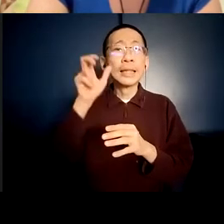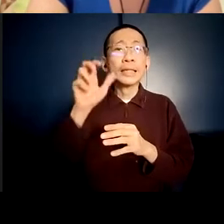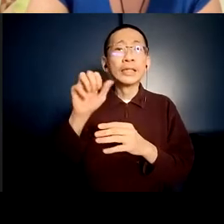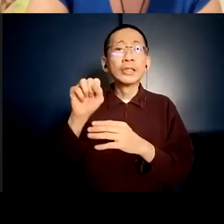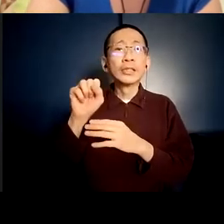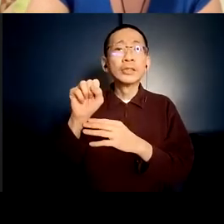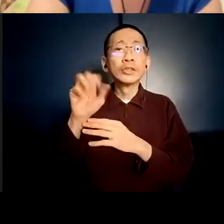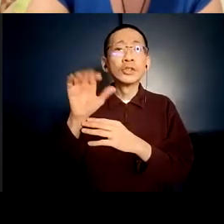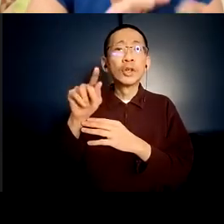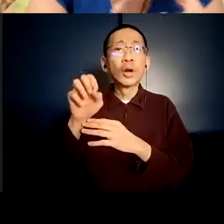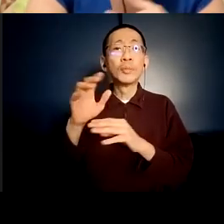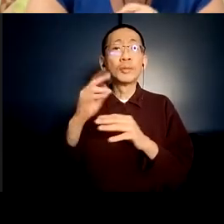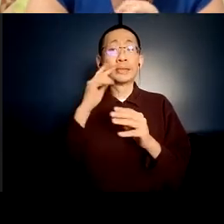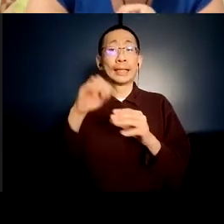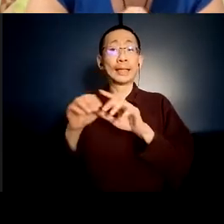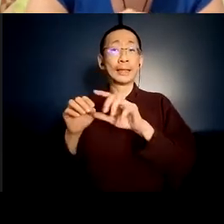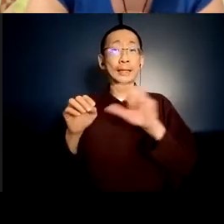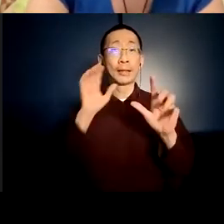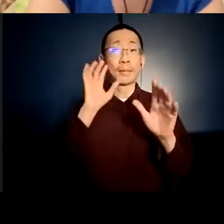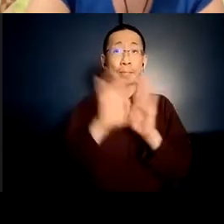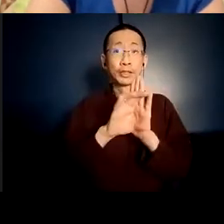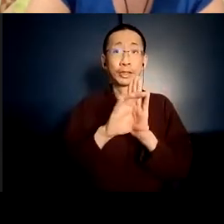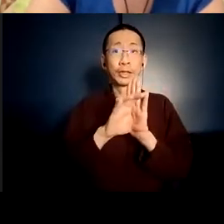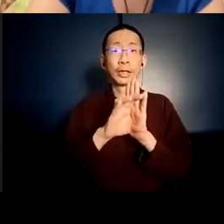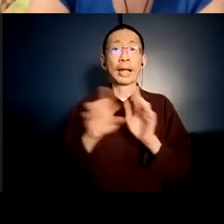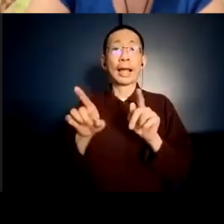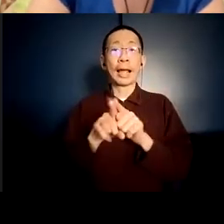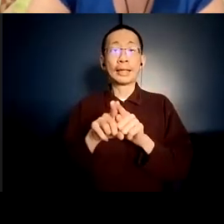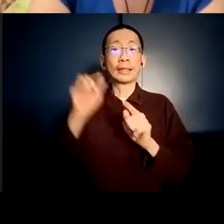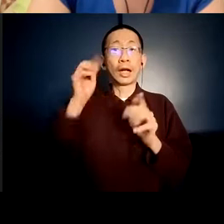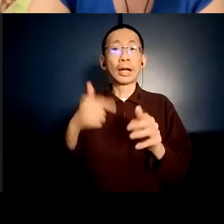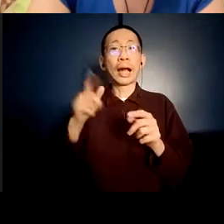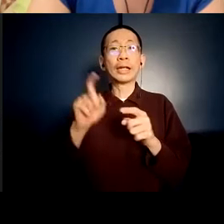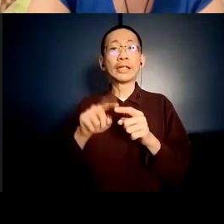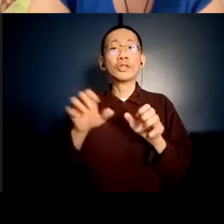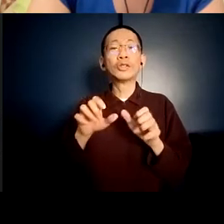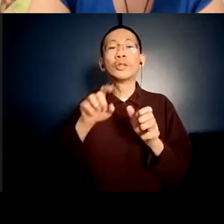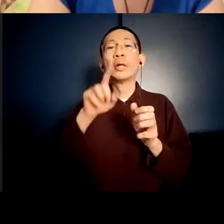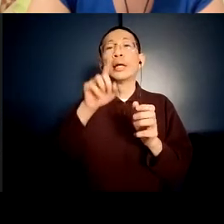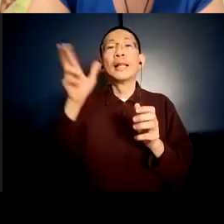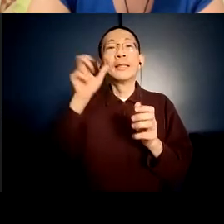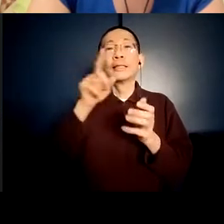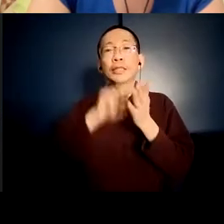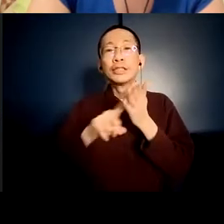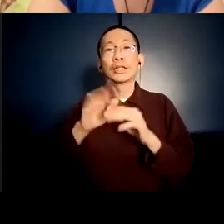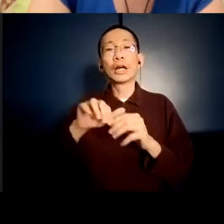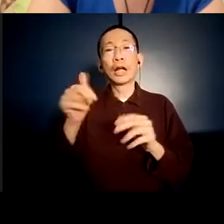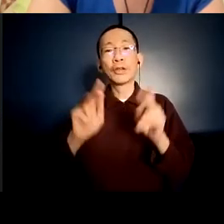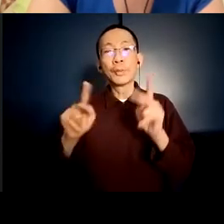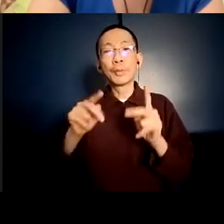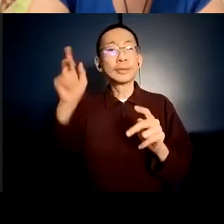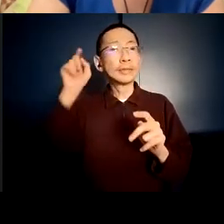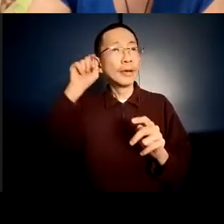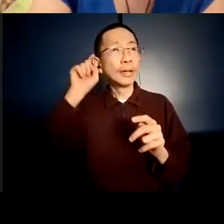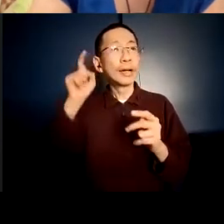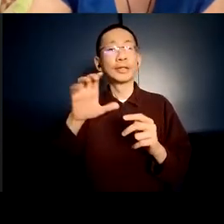left side of the slide here. As an audiologist, I need to be able to do listening checks on other people's hearing aids and cochlear implants.